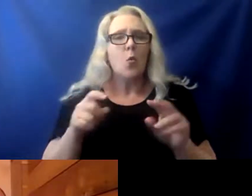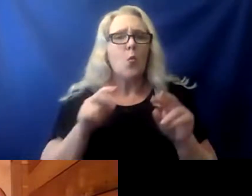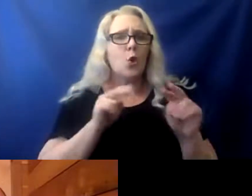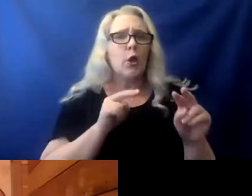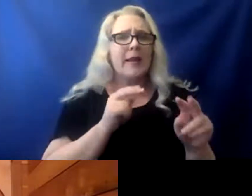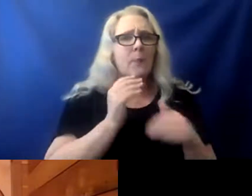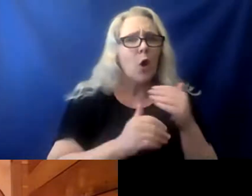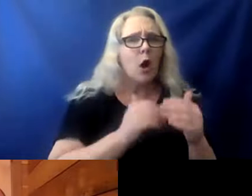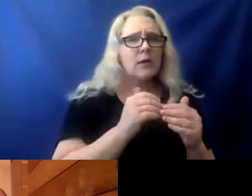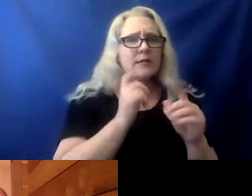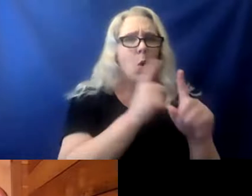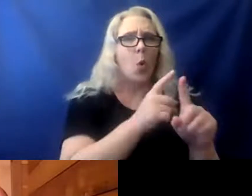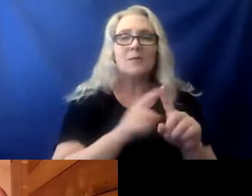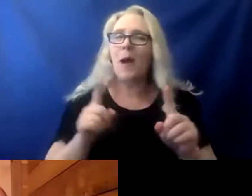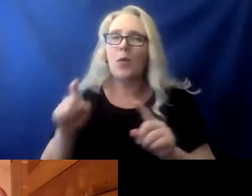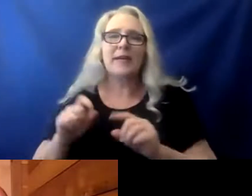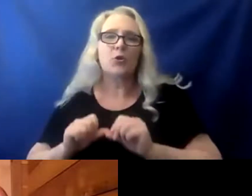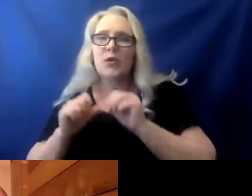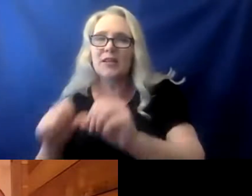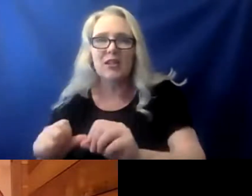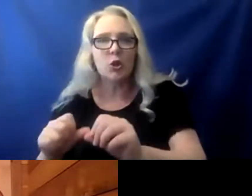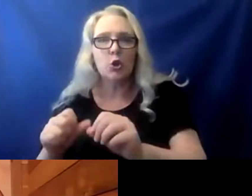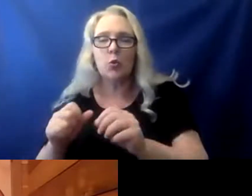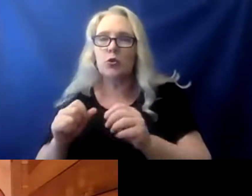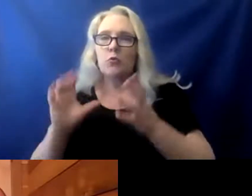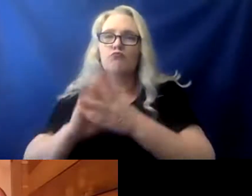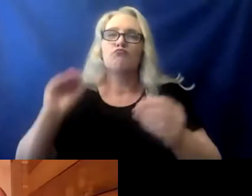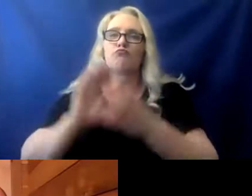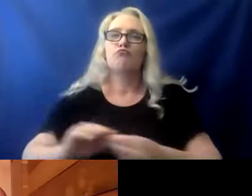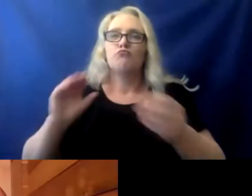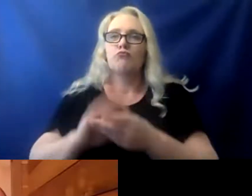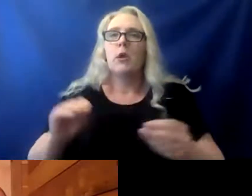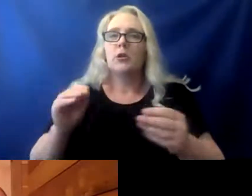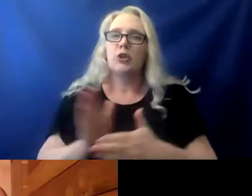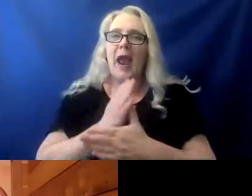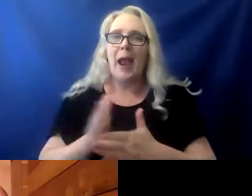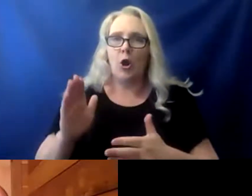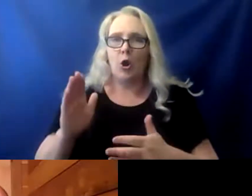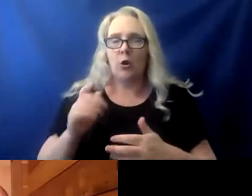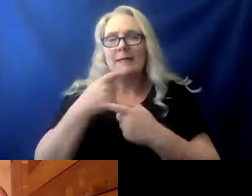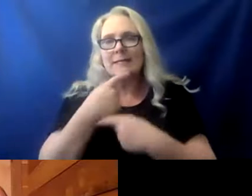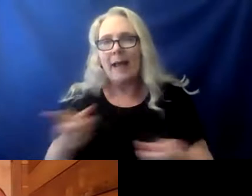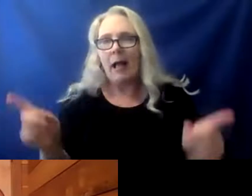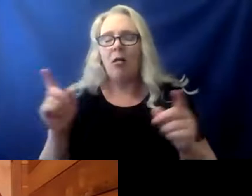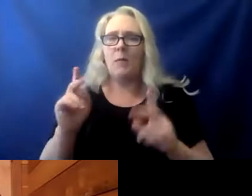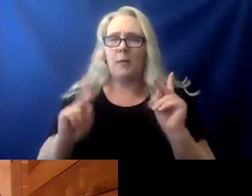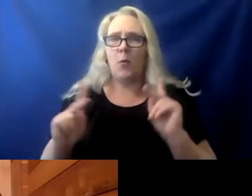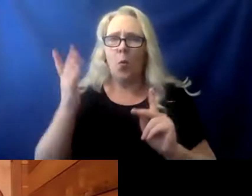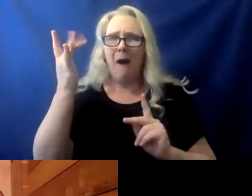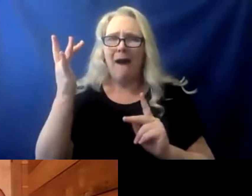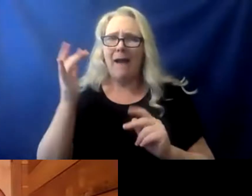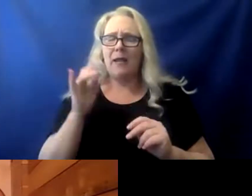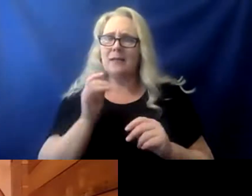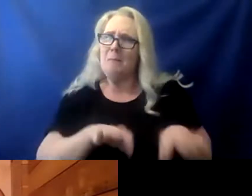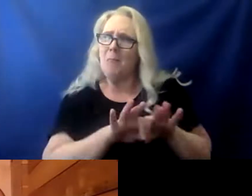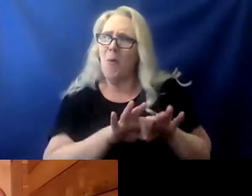our continued need to share the story, to make the case, to explain why this is important work. We did a